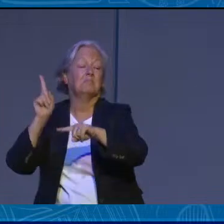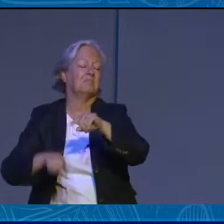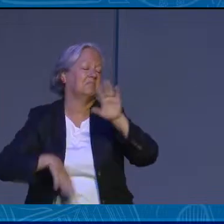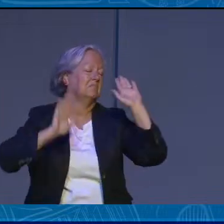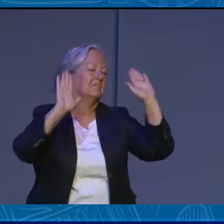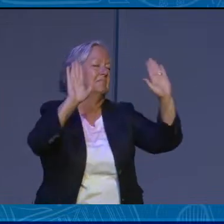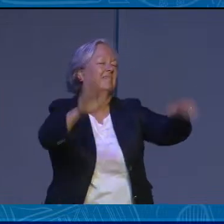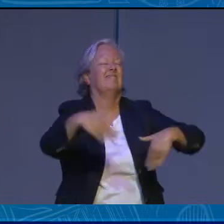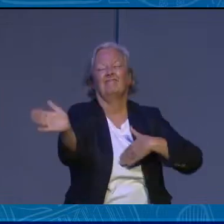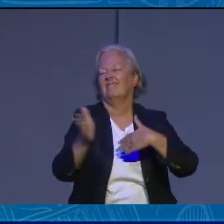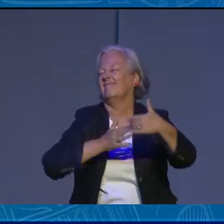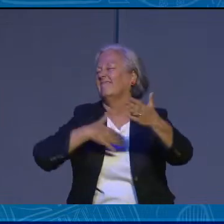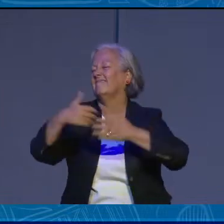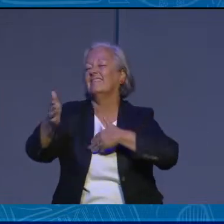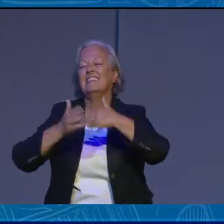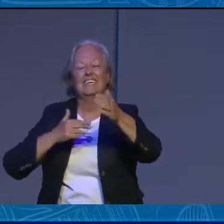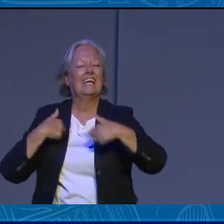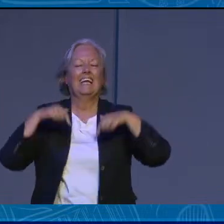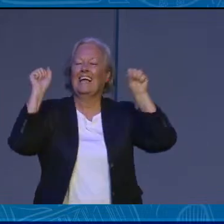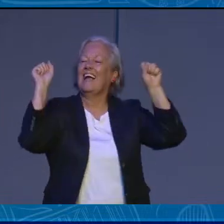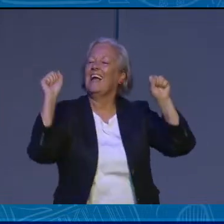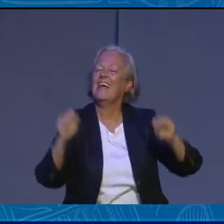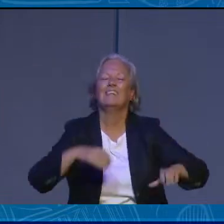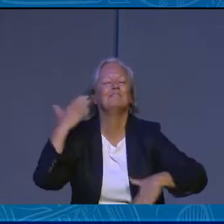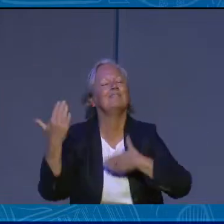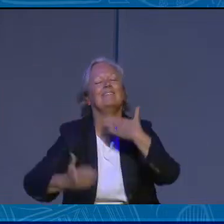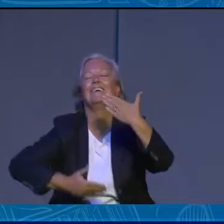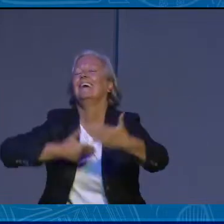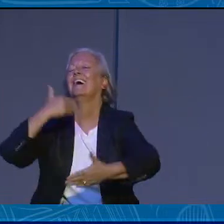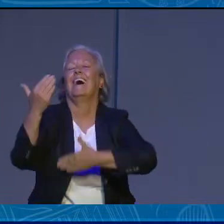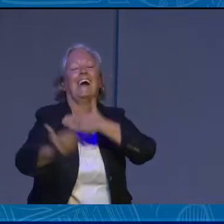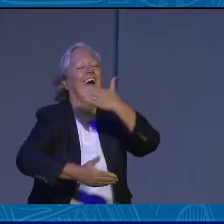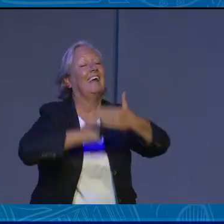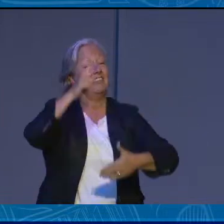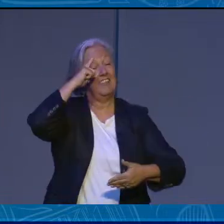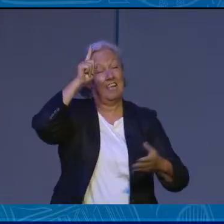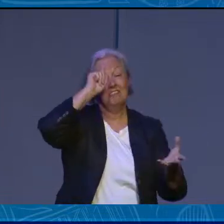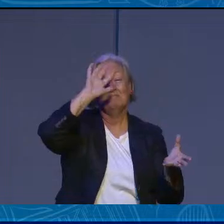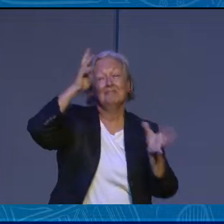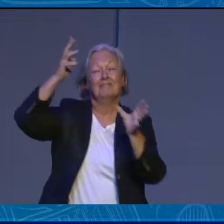They can say we've lost our minds.